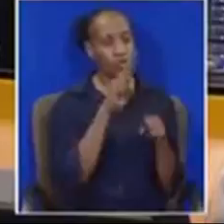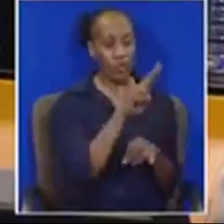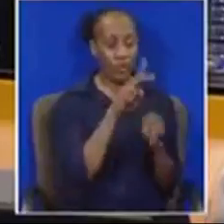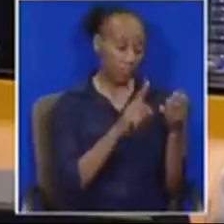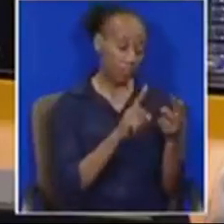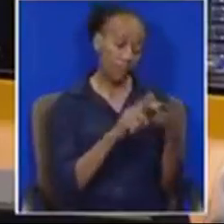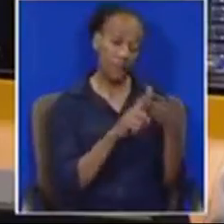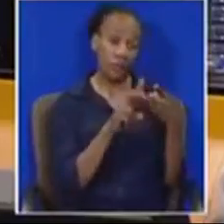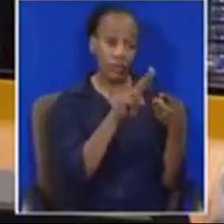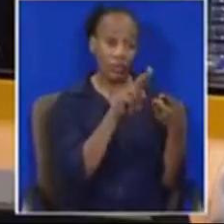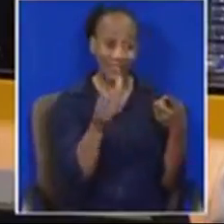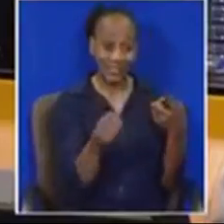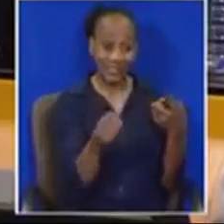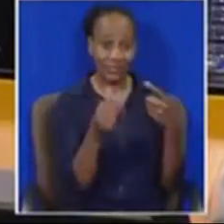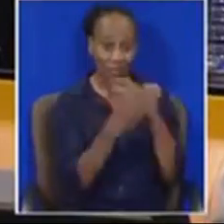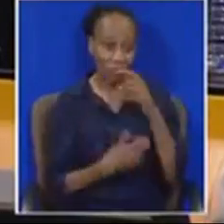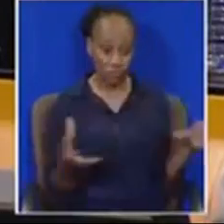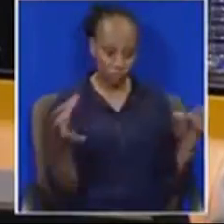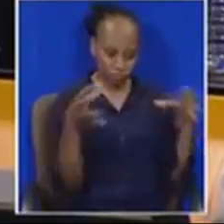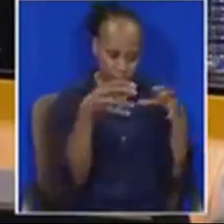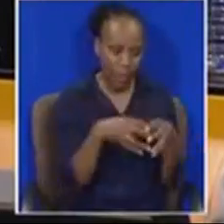countries with a population of